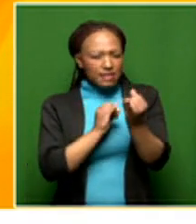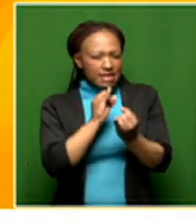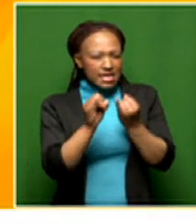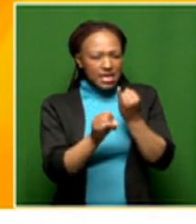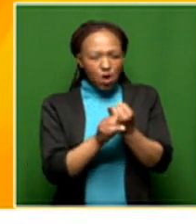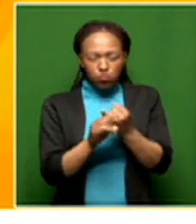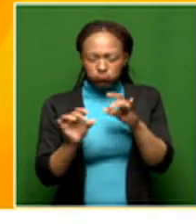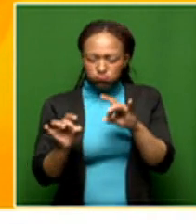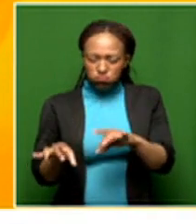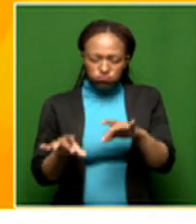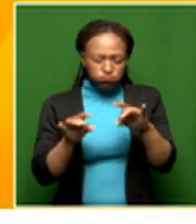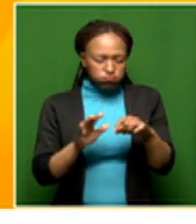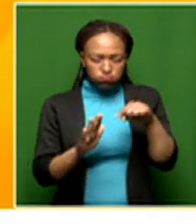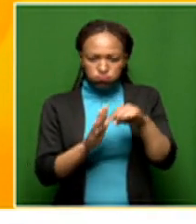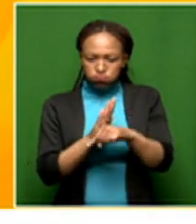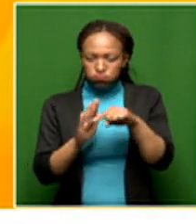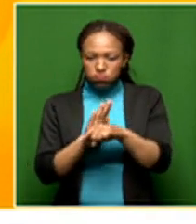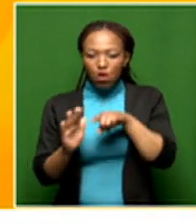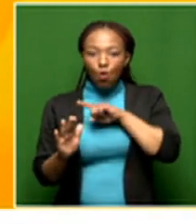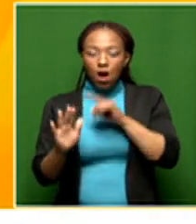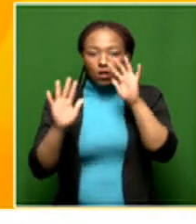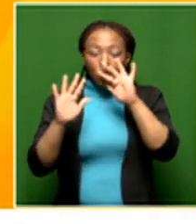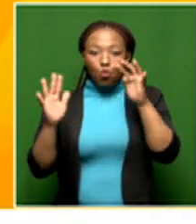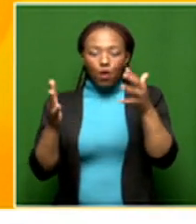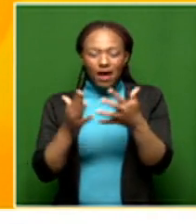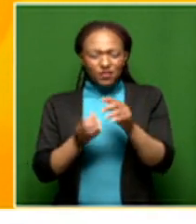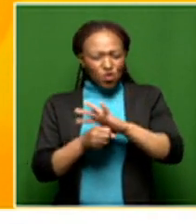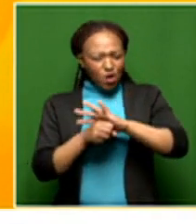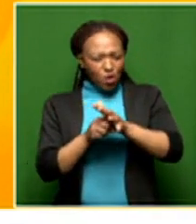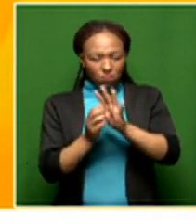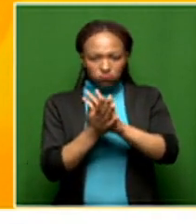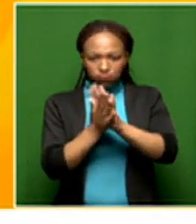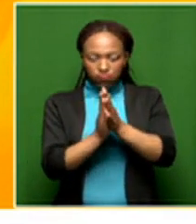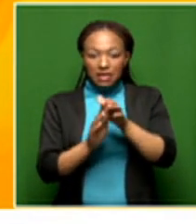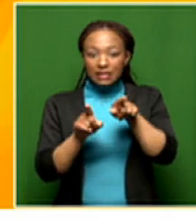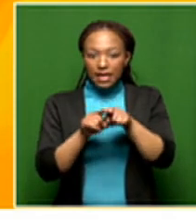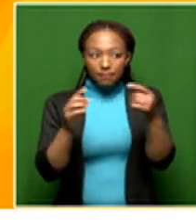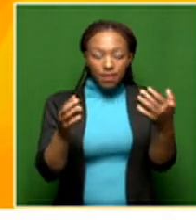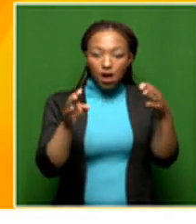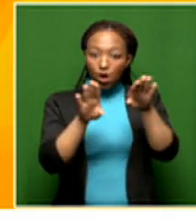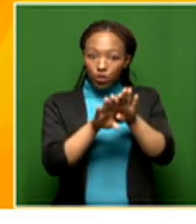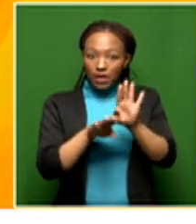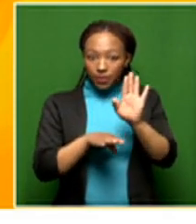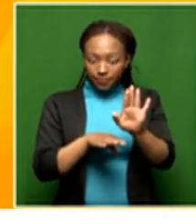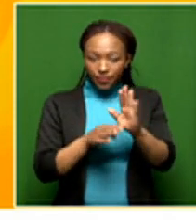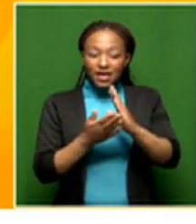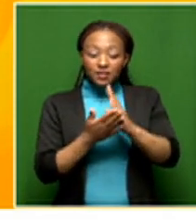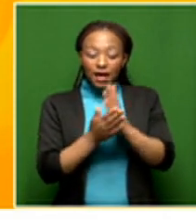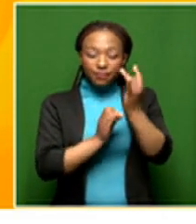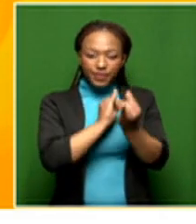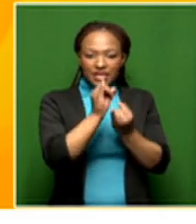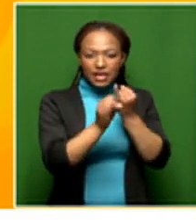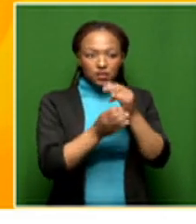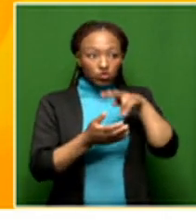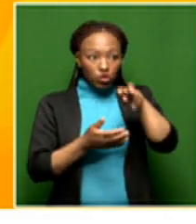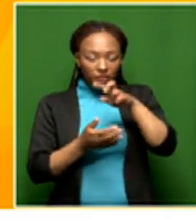irreparable financial loss because of the worldwide coronavirus pandemic and, of course, the subsequent lockdowns. And with some international